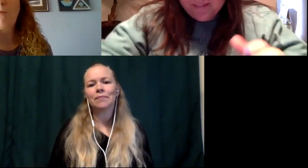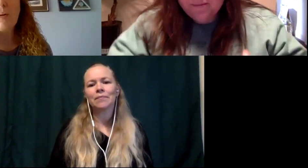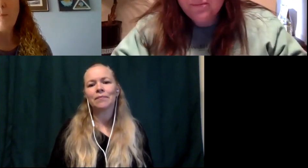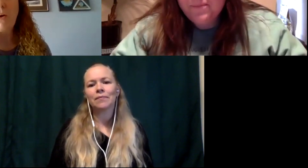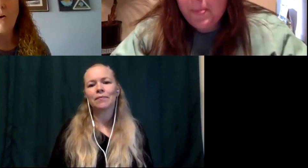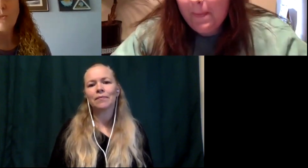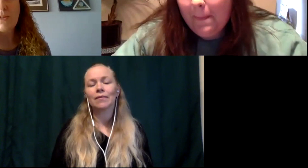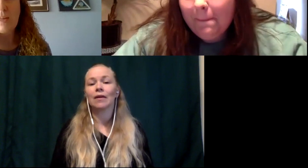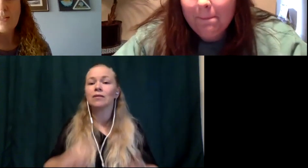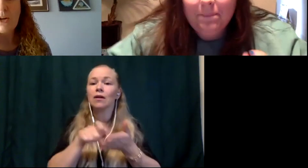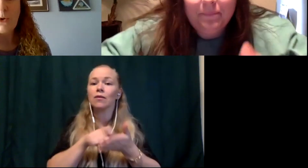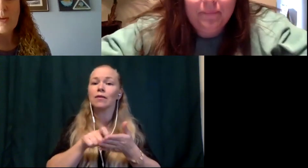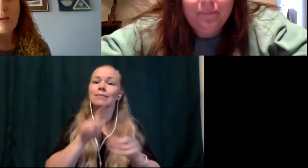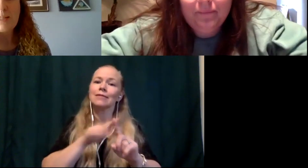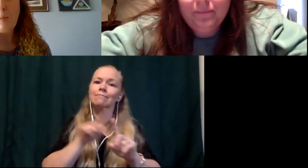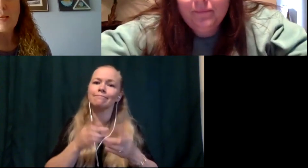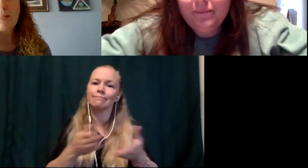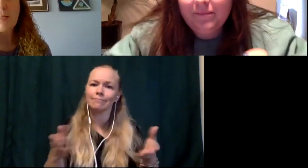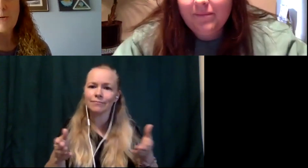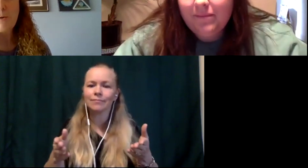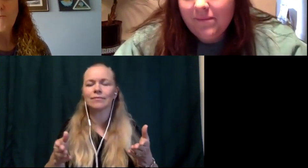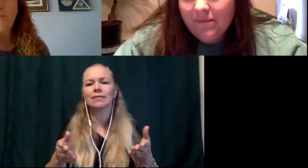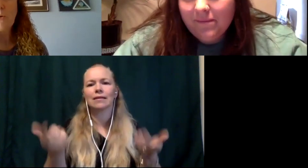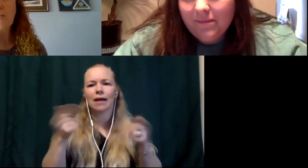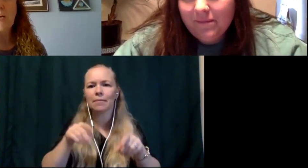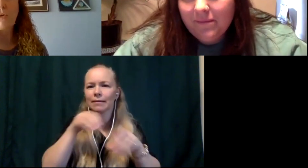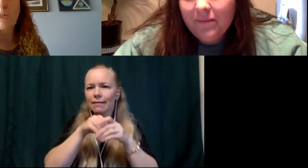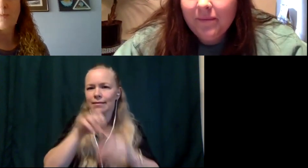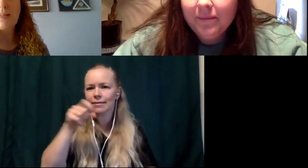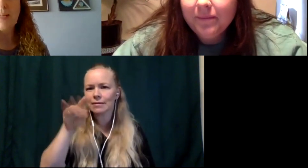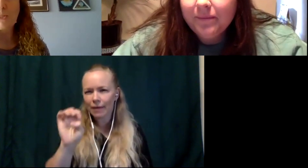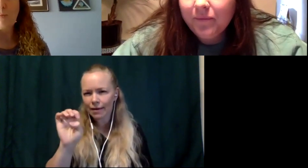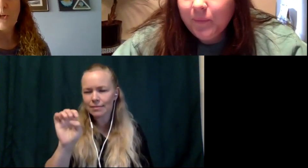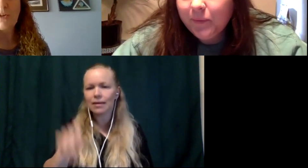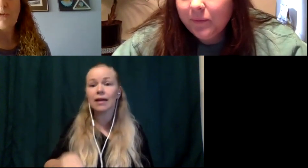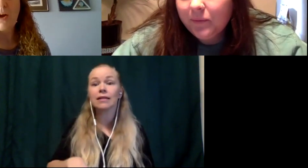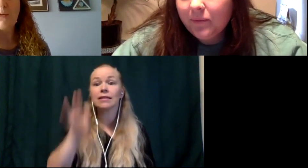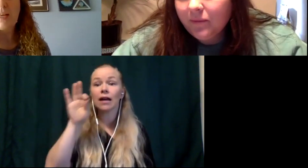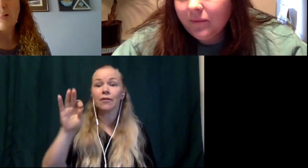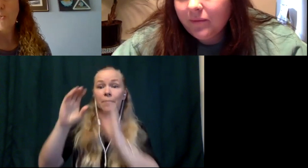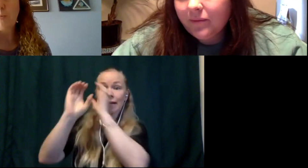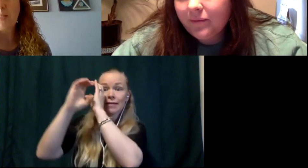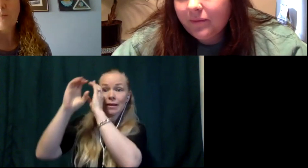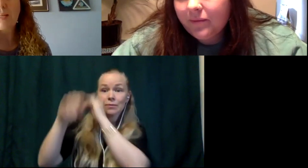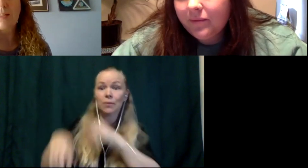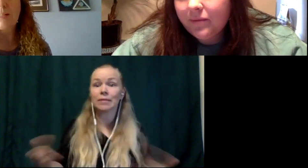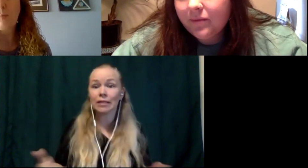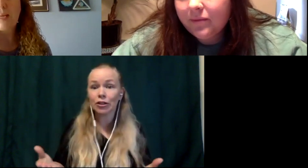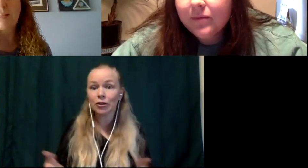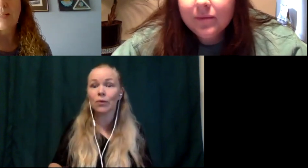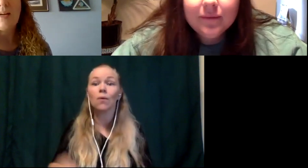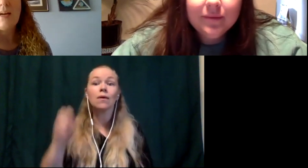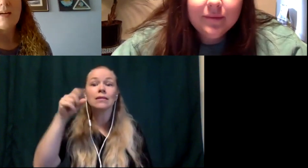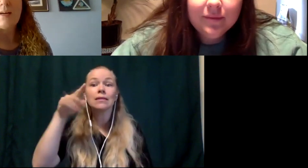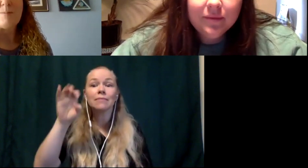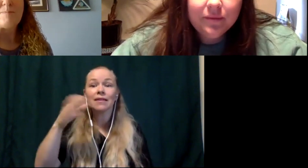So I've written about all sorts of things that are going on in space. Discoveries by telescopes here on the ground, telescopes